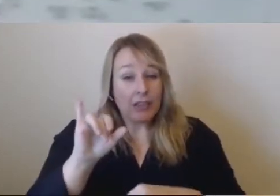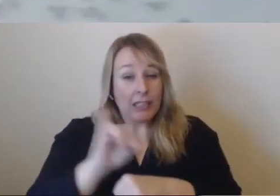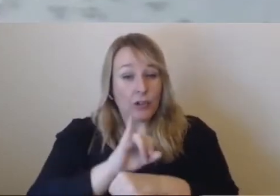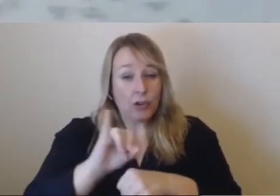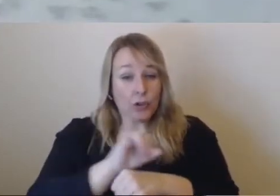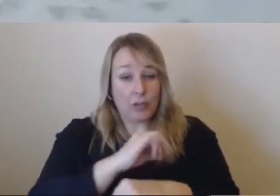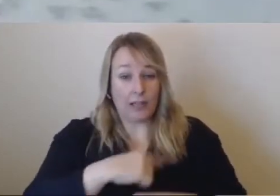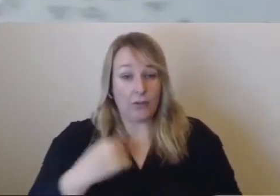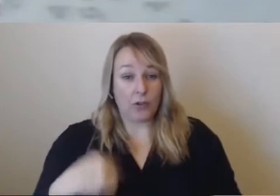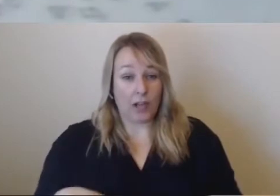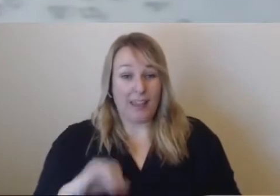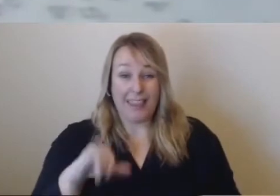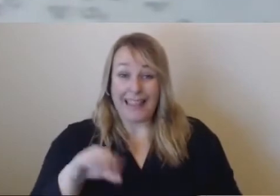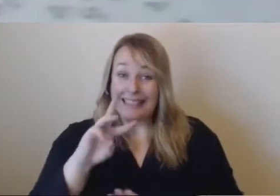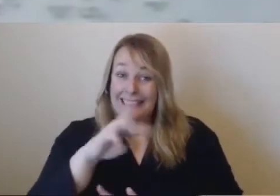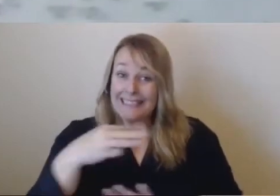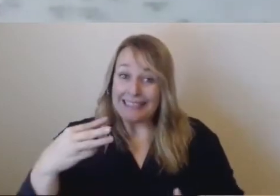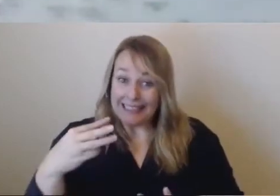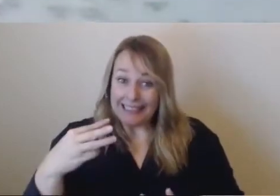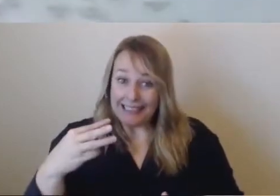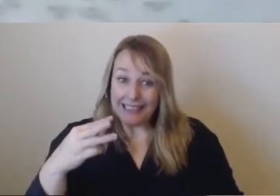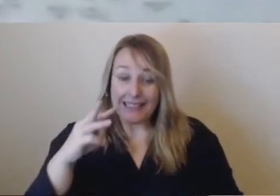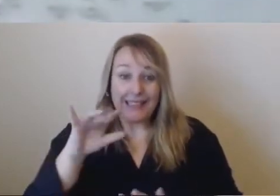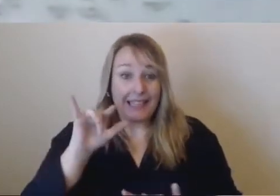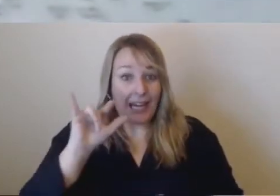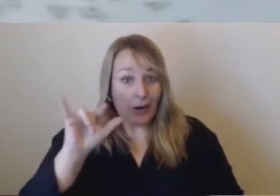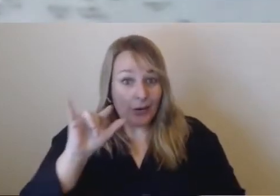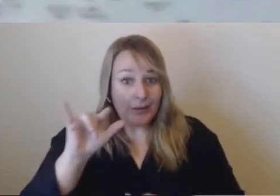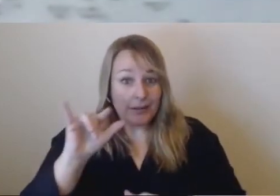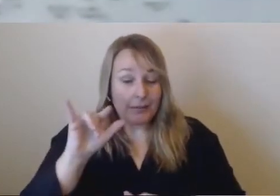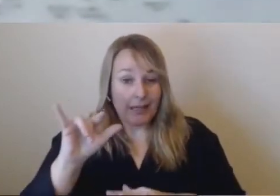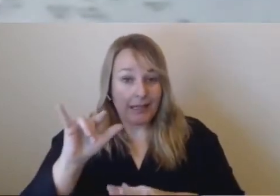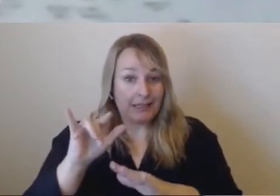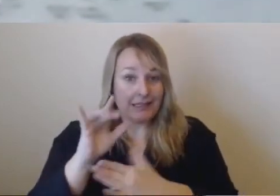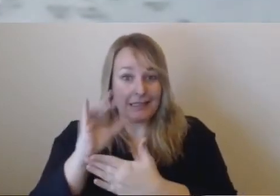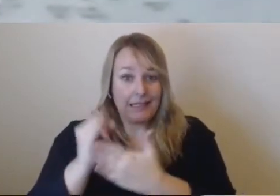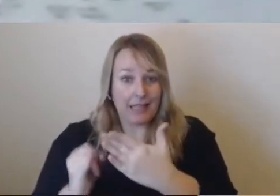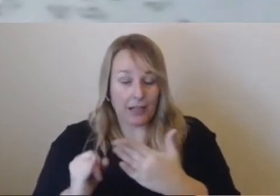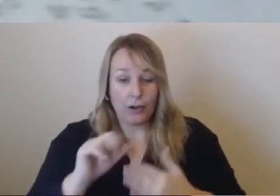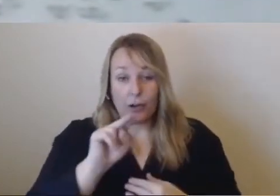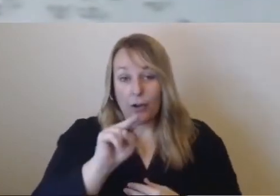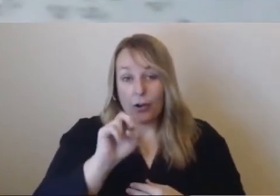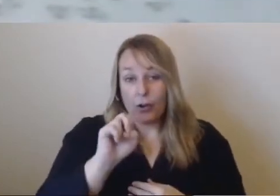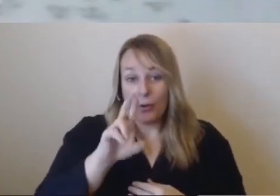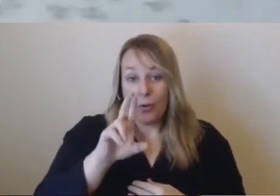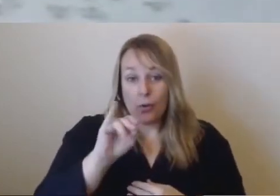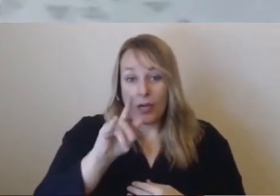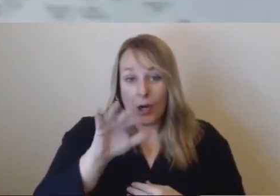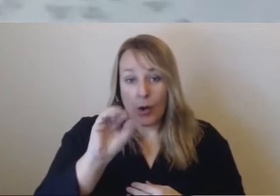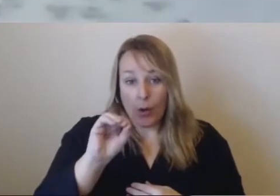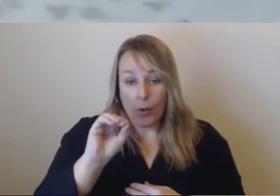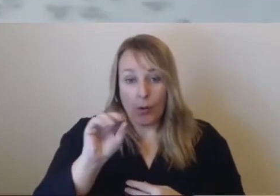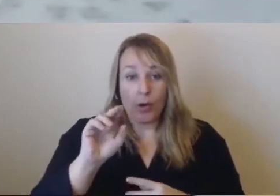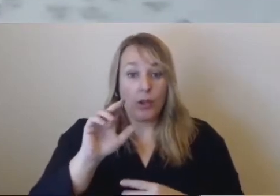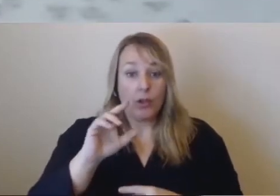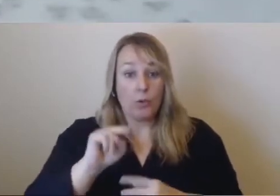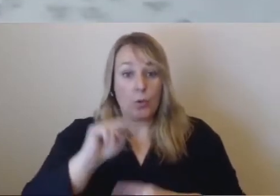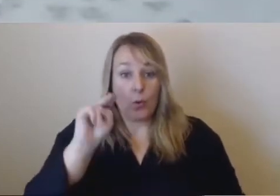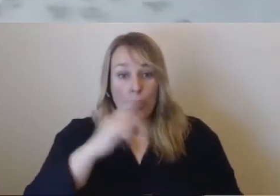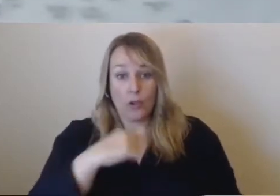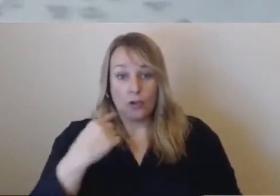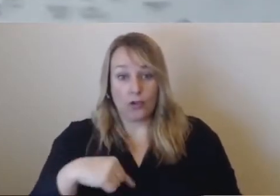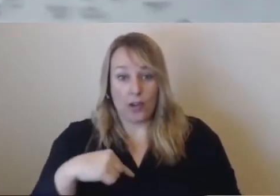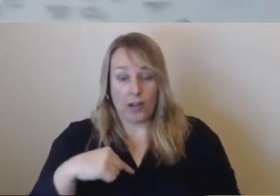major aerospace supplier in the world. You may not have heard of Norinco, the China North Industry Corporation, which is the